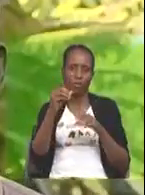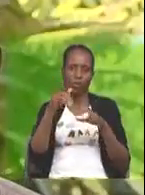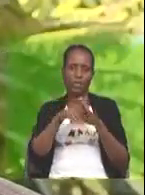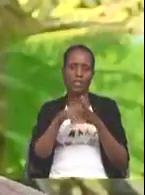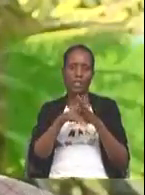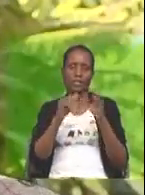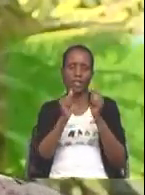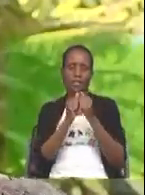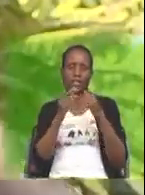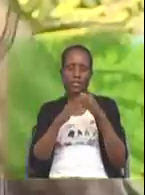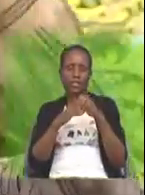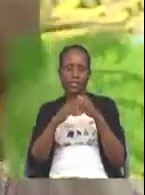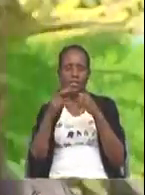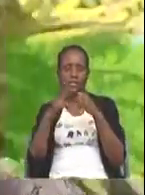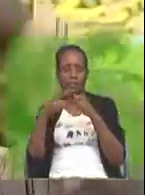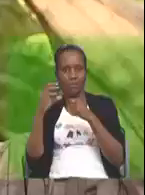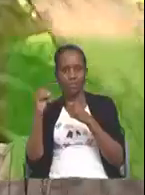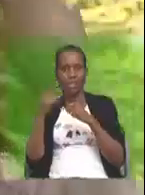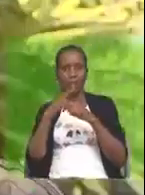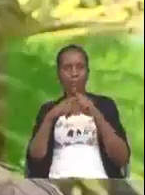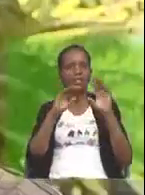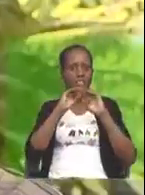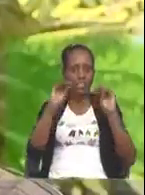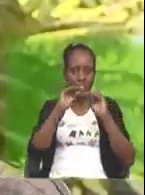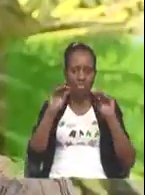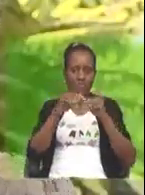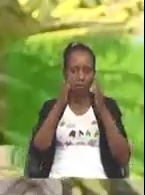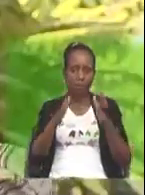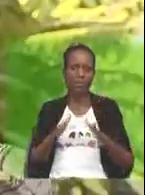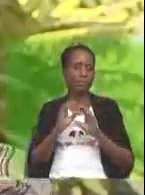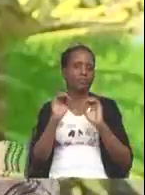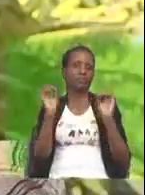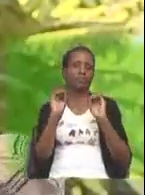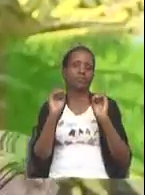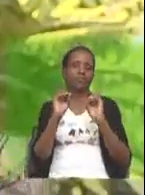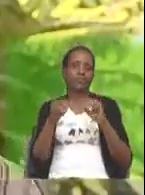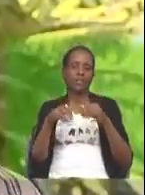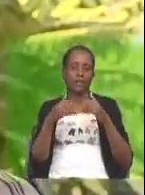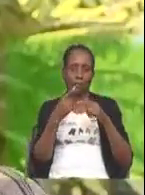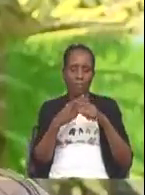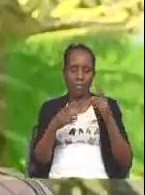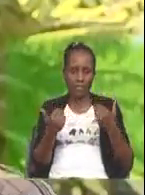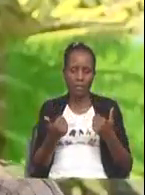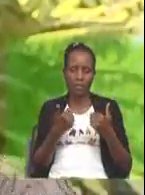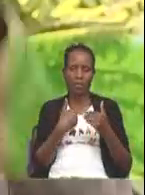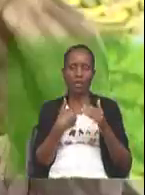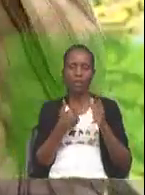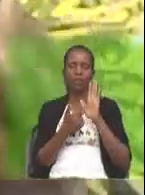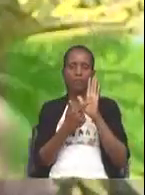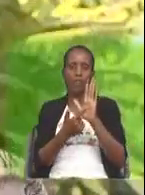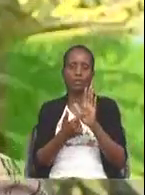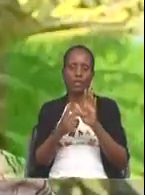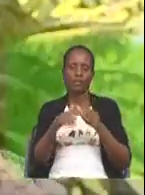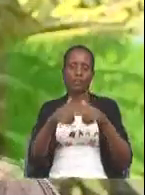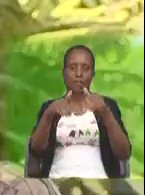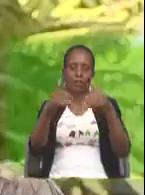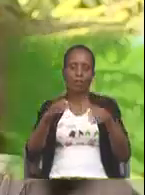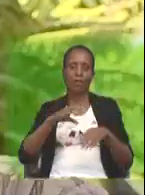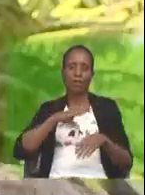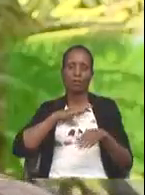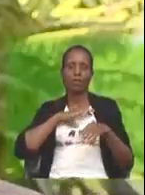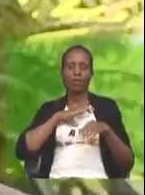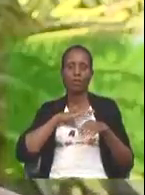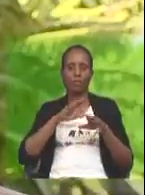70s. Alikuwa atujafunza jinsi sahi hii model farm iko on farm